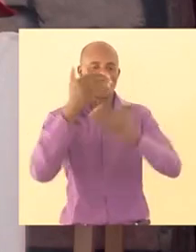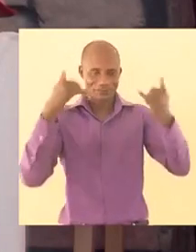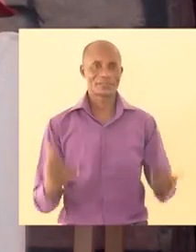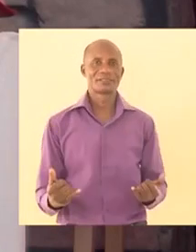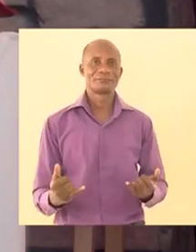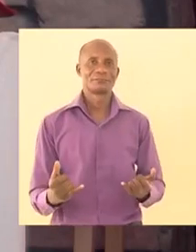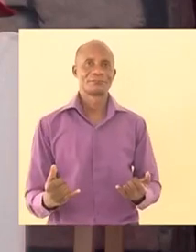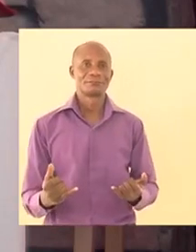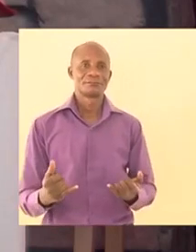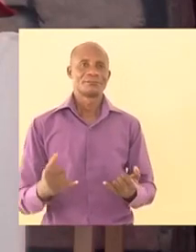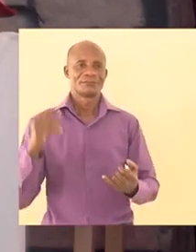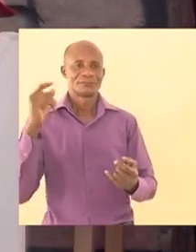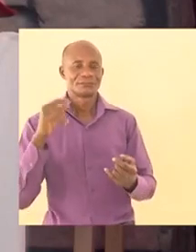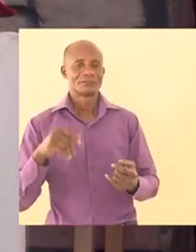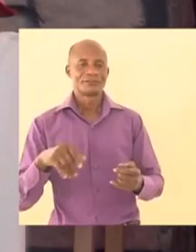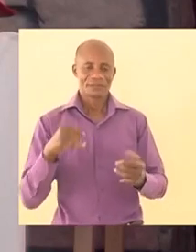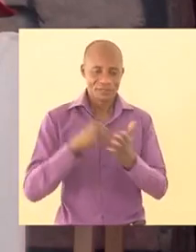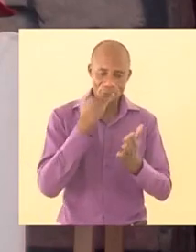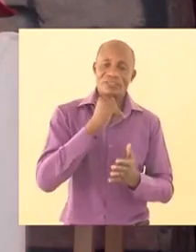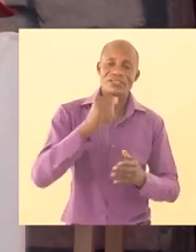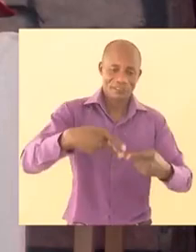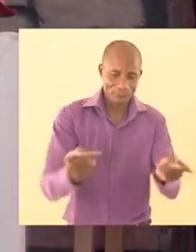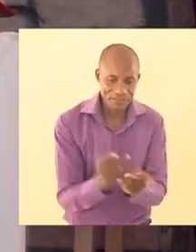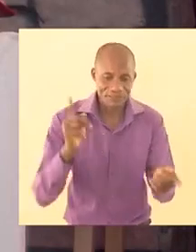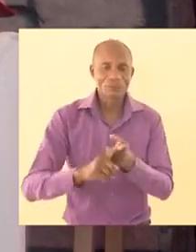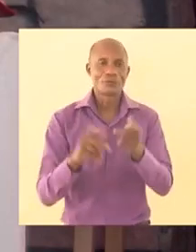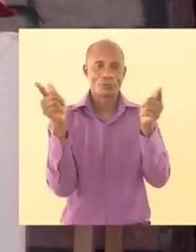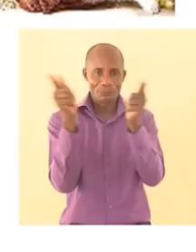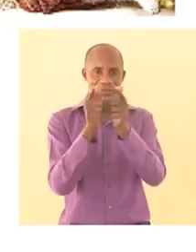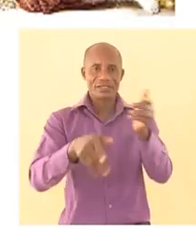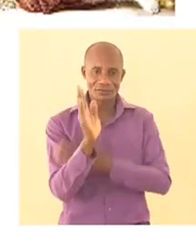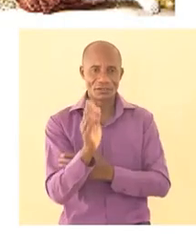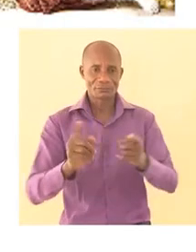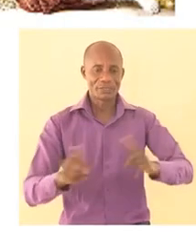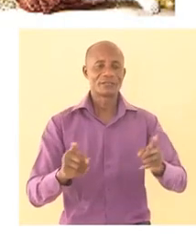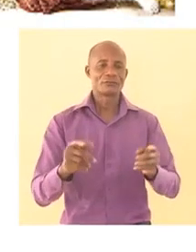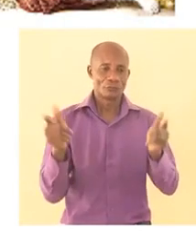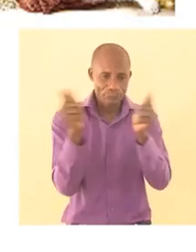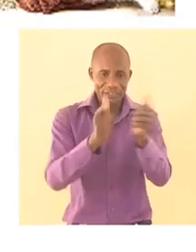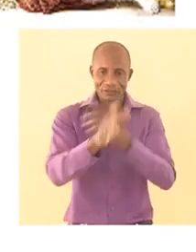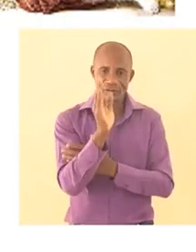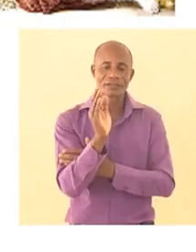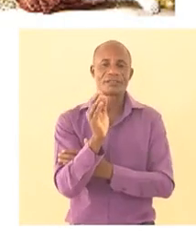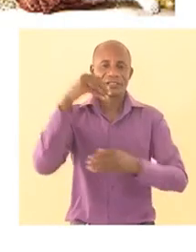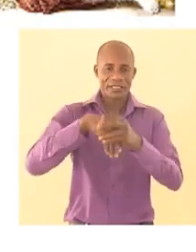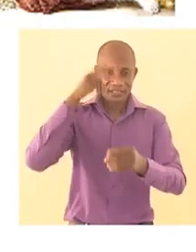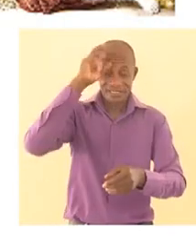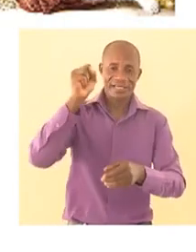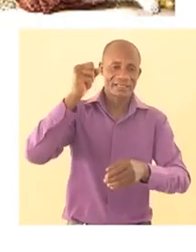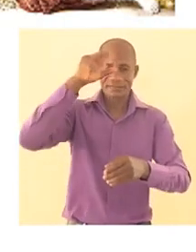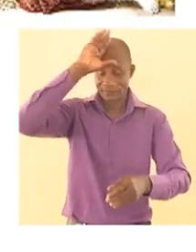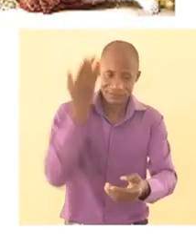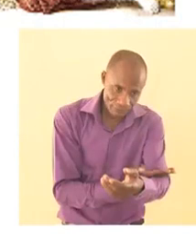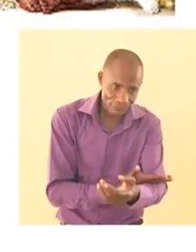is no longer the place to meet God. We now meet God in His Son, in Jesus Christ, in the body and in the blood of Jesus.